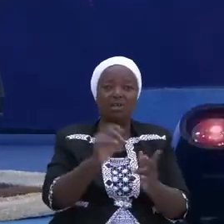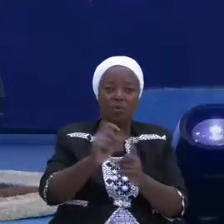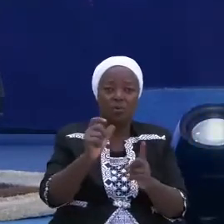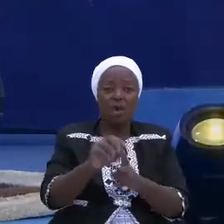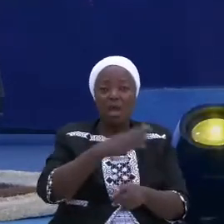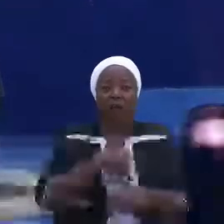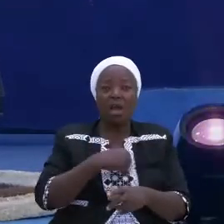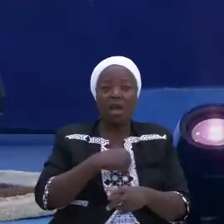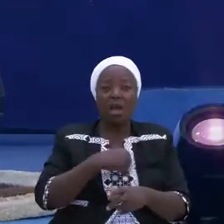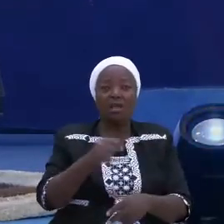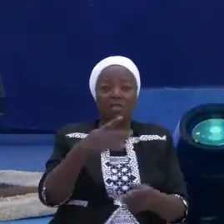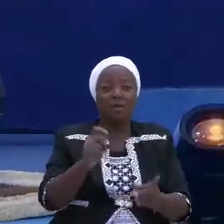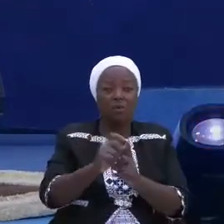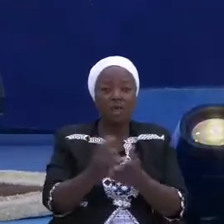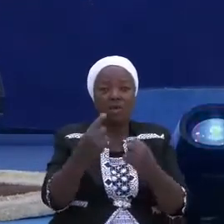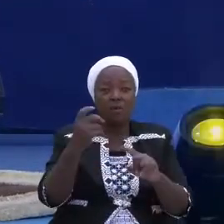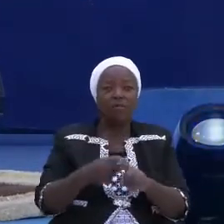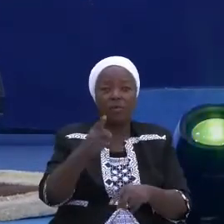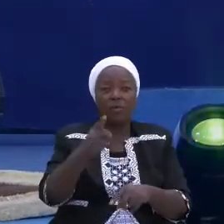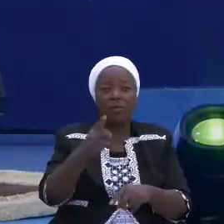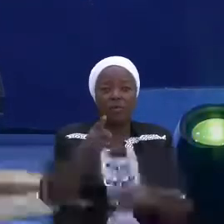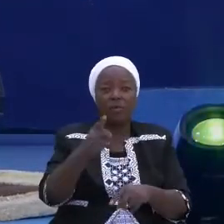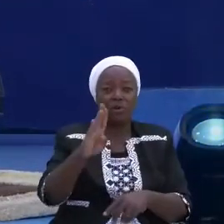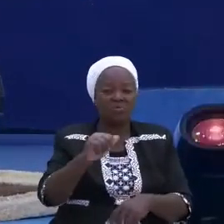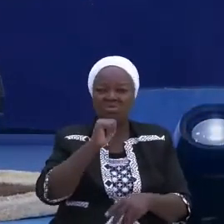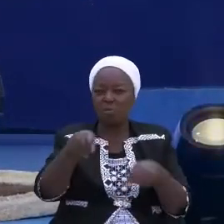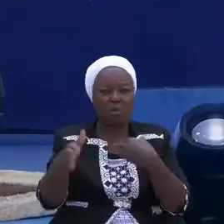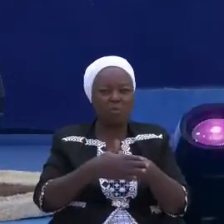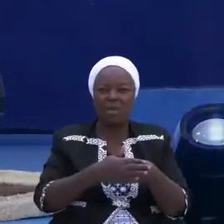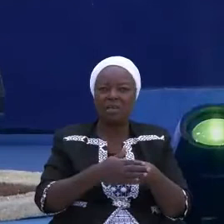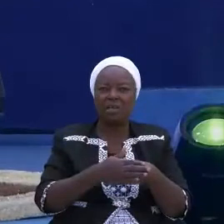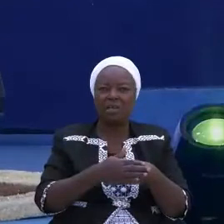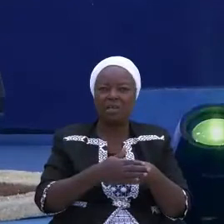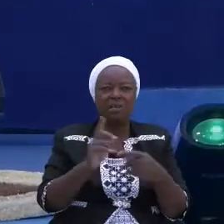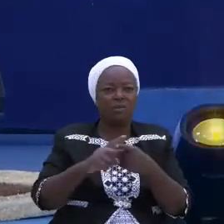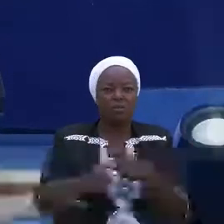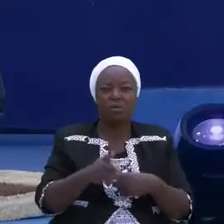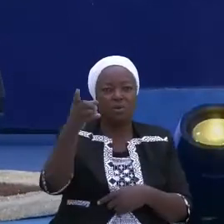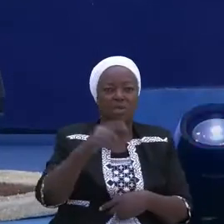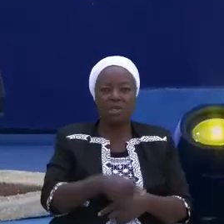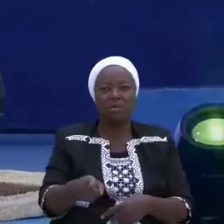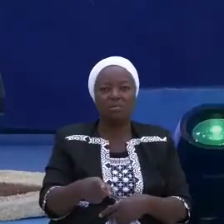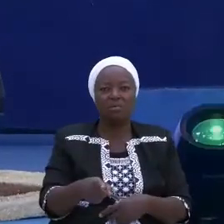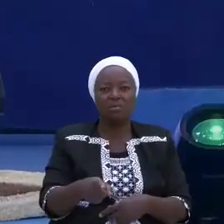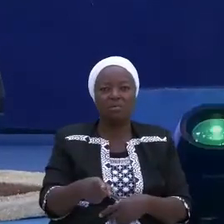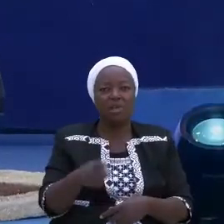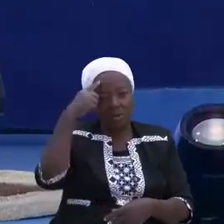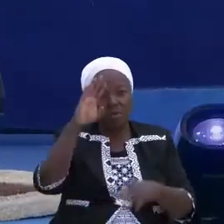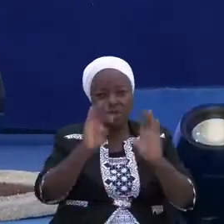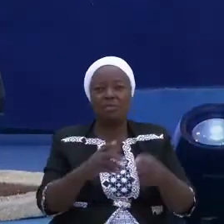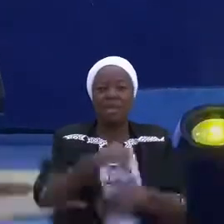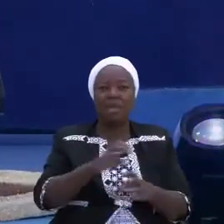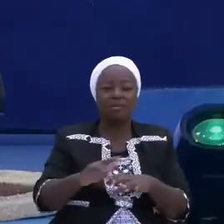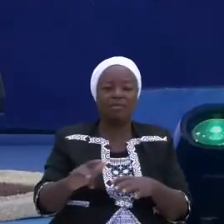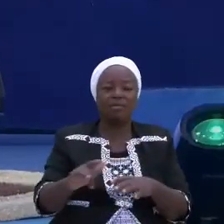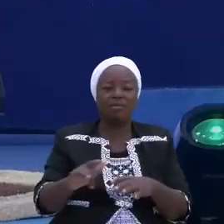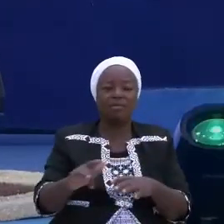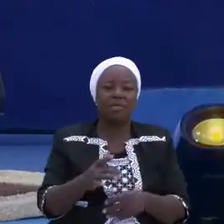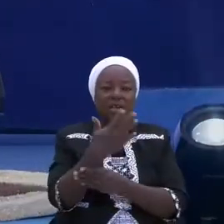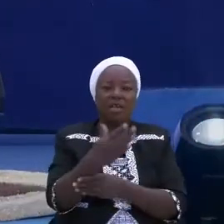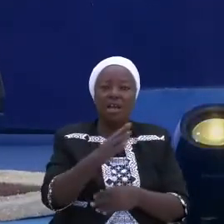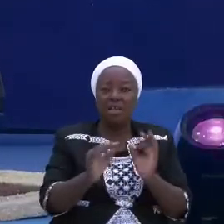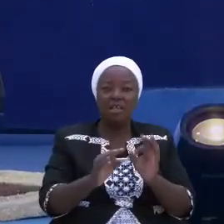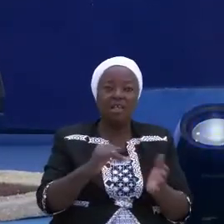word that comes from god will not go back to him enchanted it will definitely